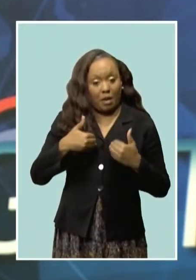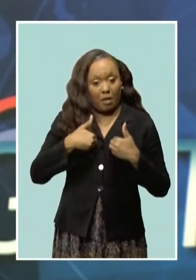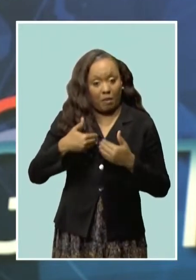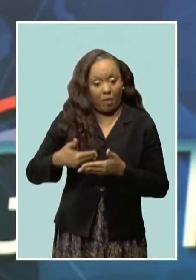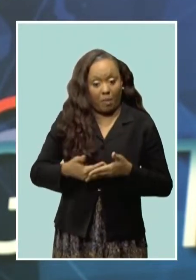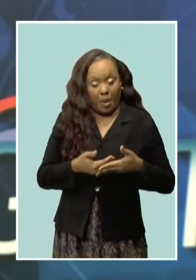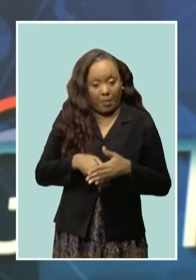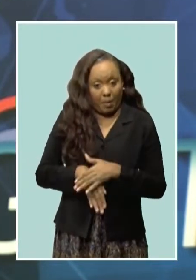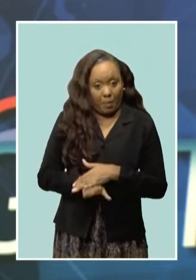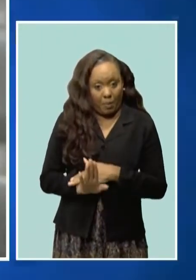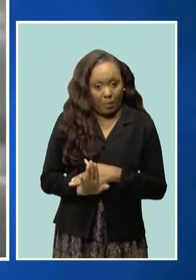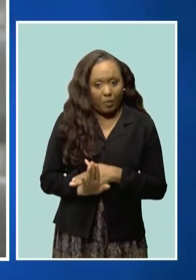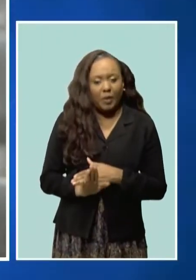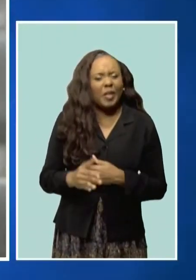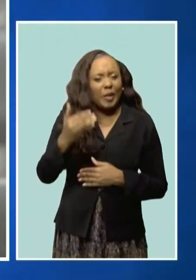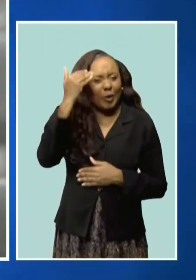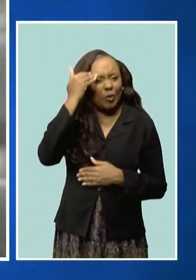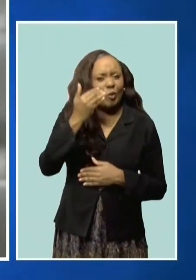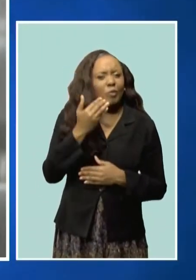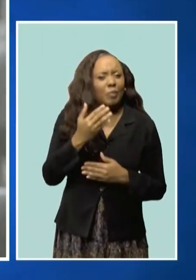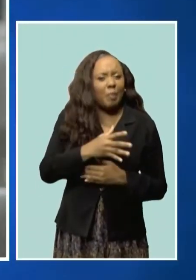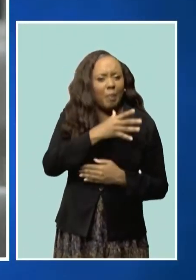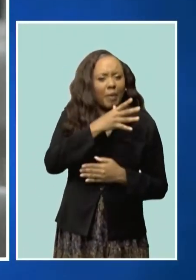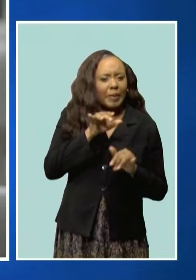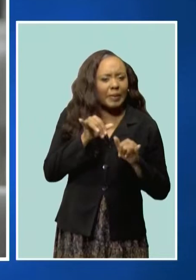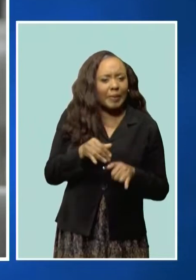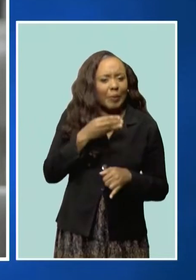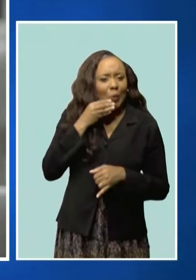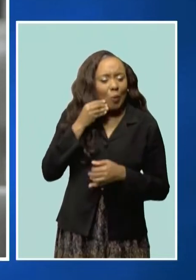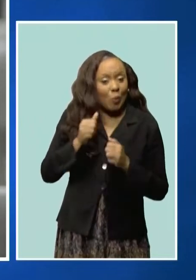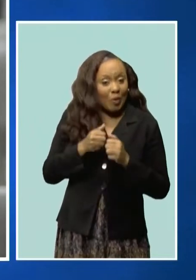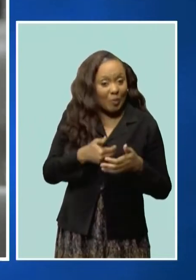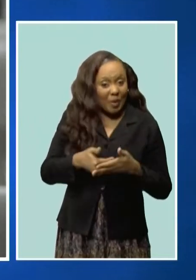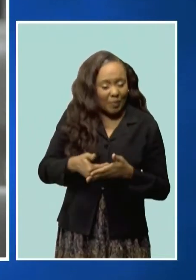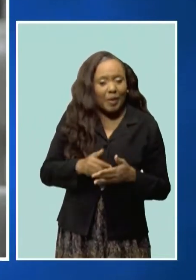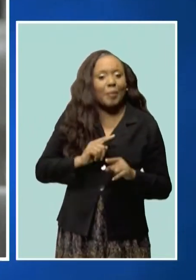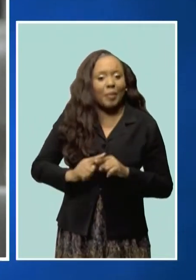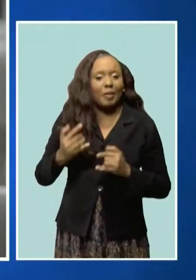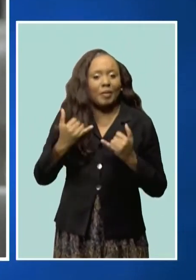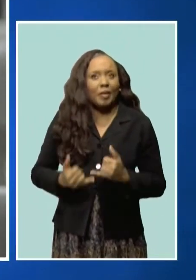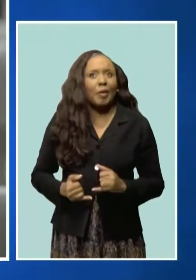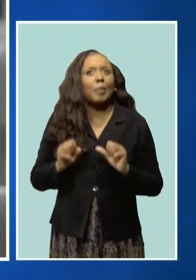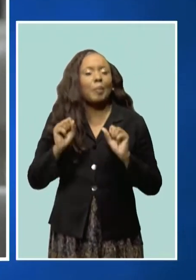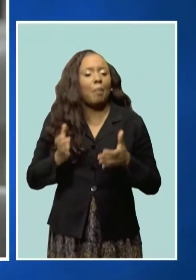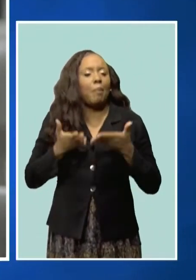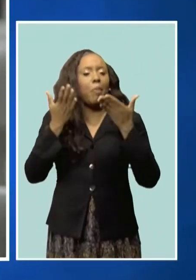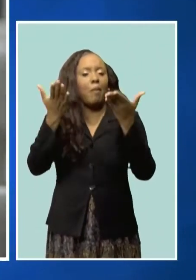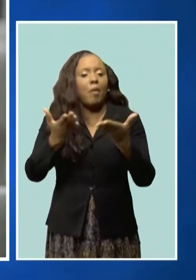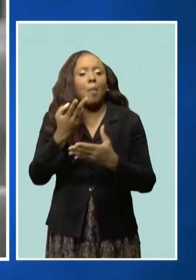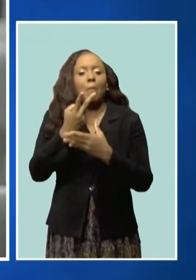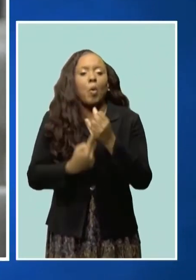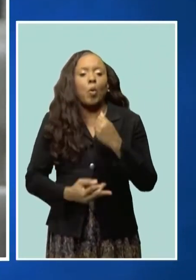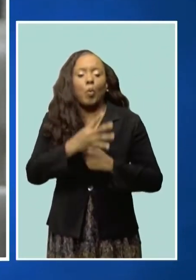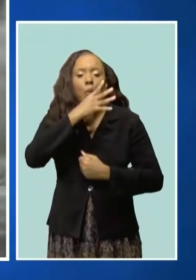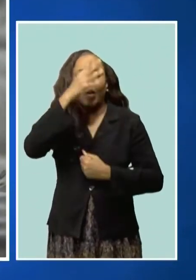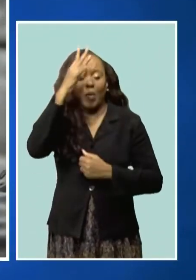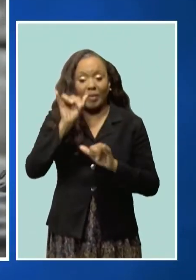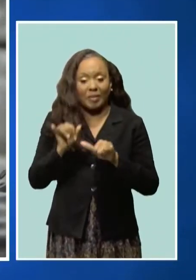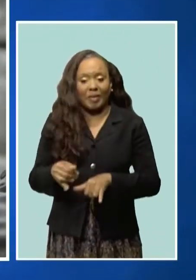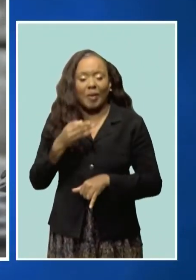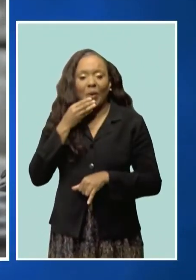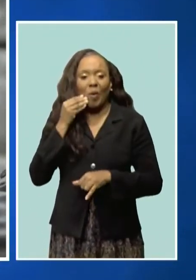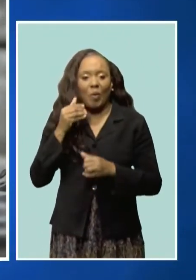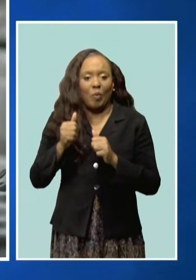Labour Minister and Member of Parliament for St. Peter, Colin Jordan, provided the update during a Barbados Labour Party constituency meeting last